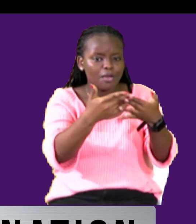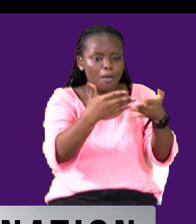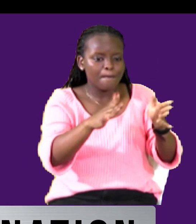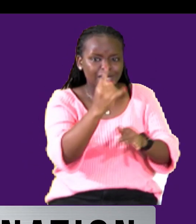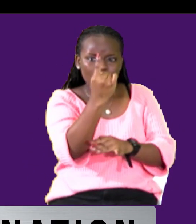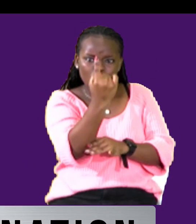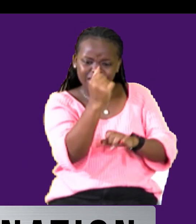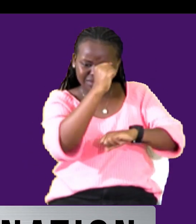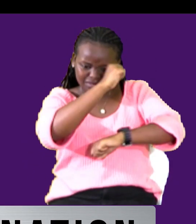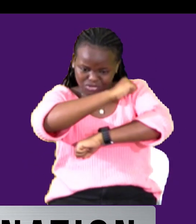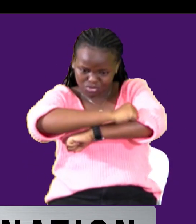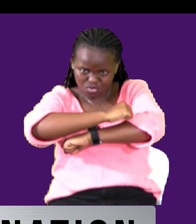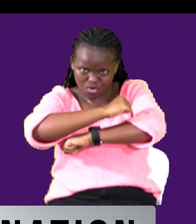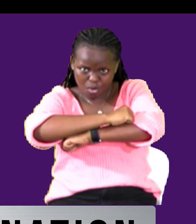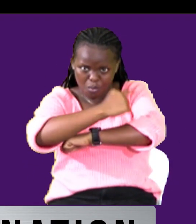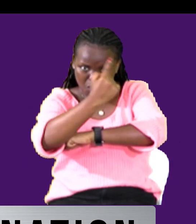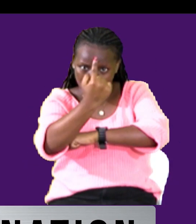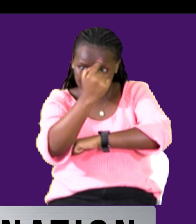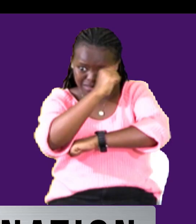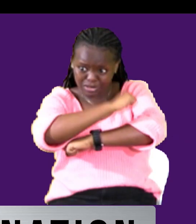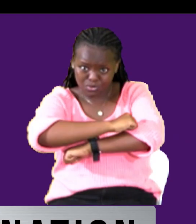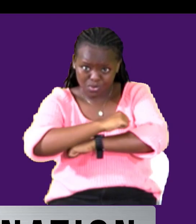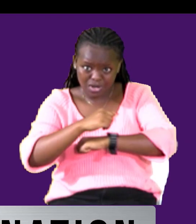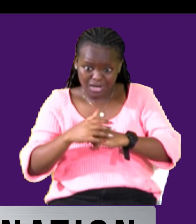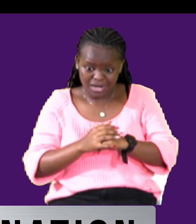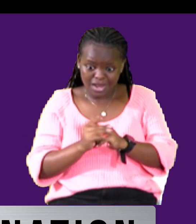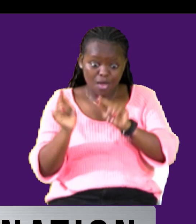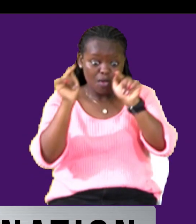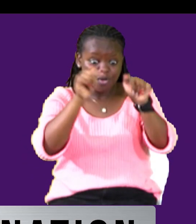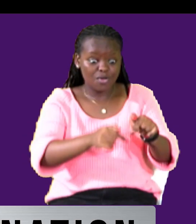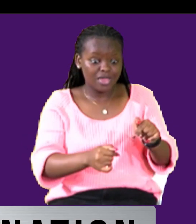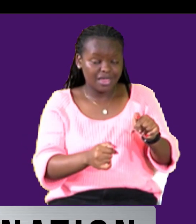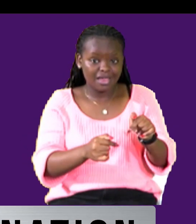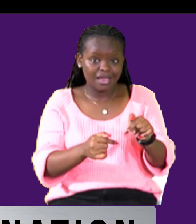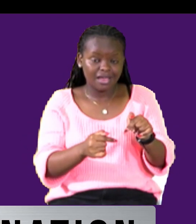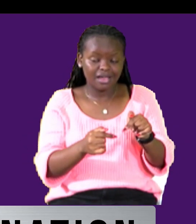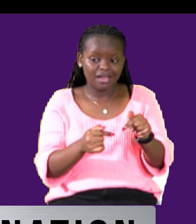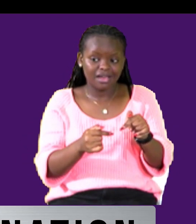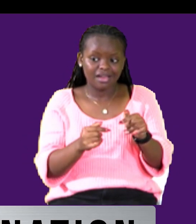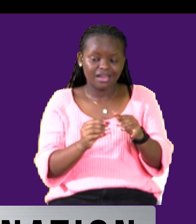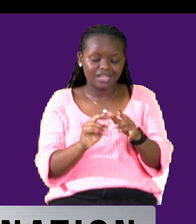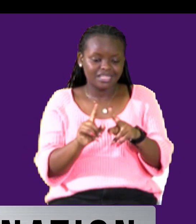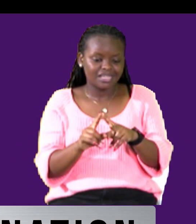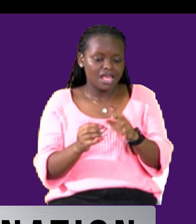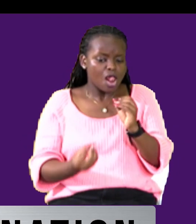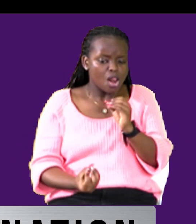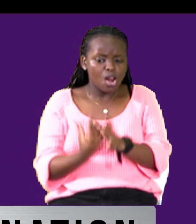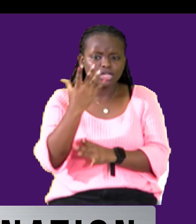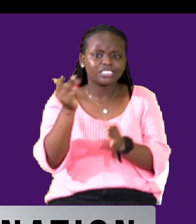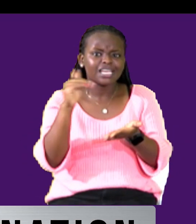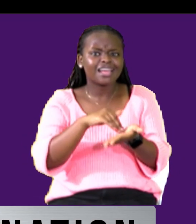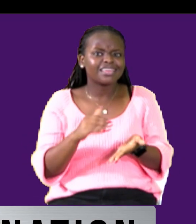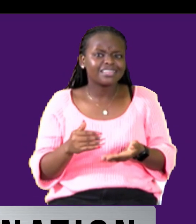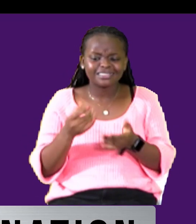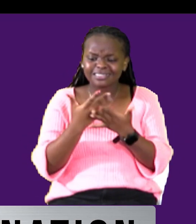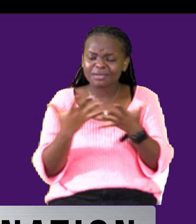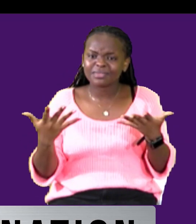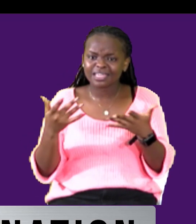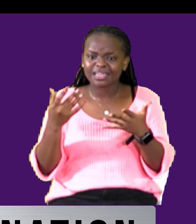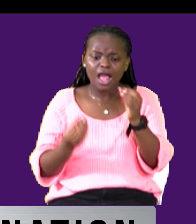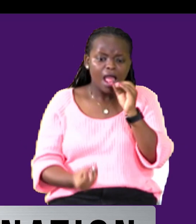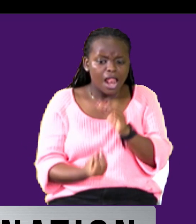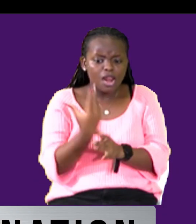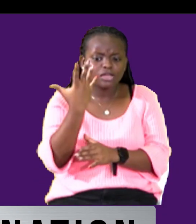school. A president going and relaunch something that I feel like crying, going and